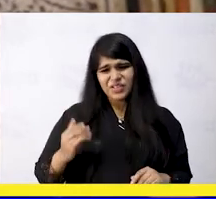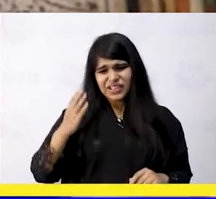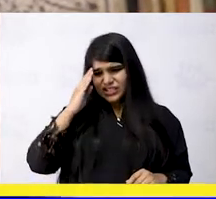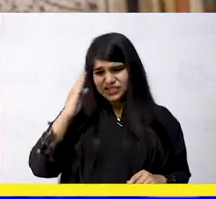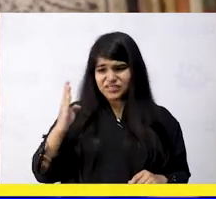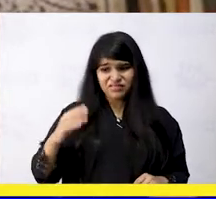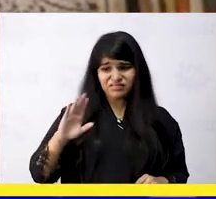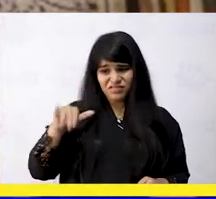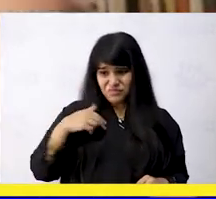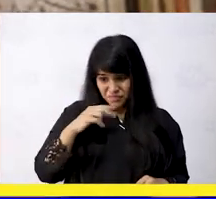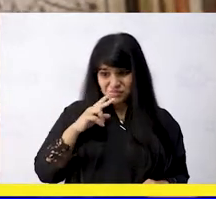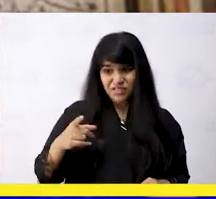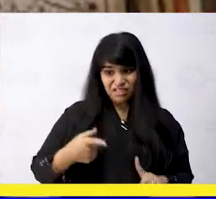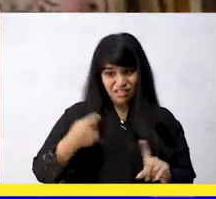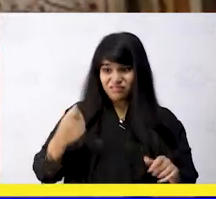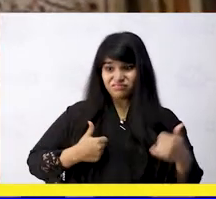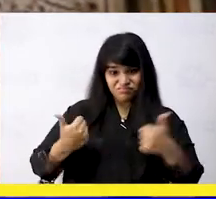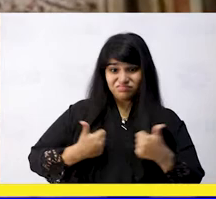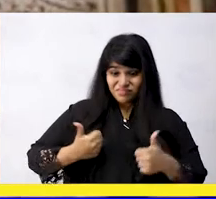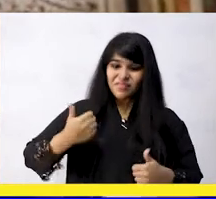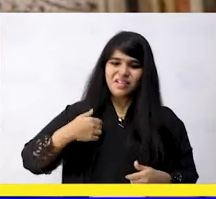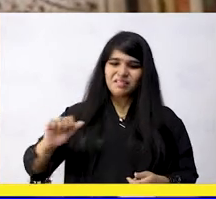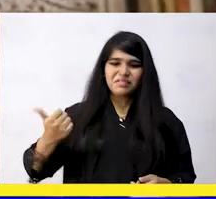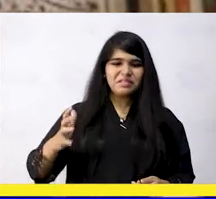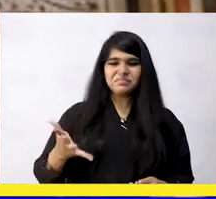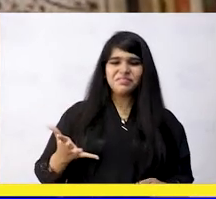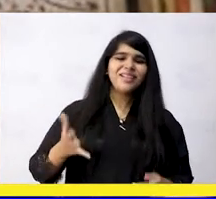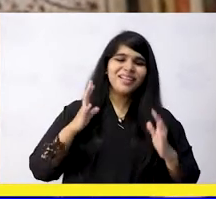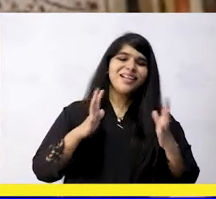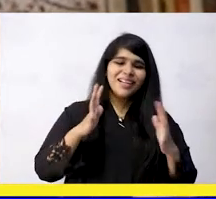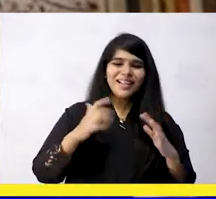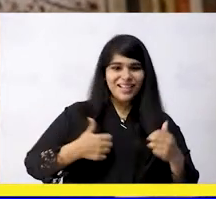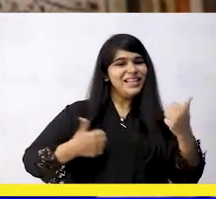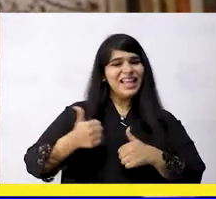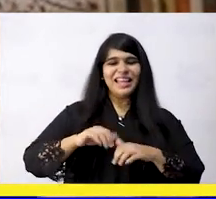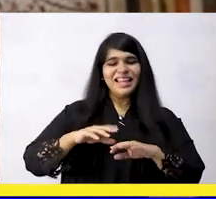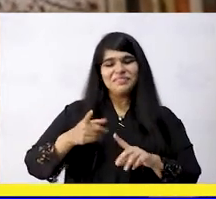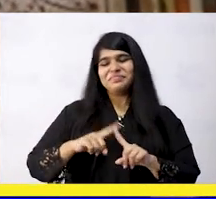It's a pity. I mean, you know, I'm not asking you to race with me or anything, because I know how that would end."